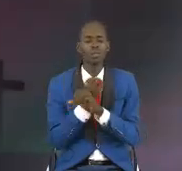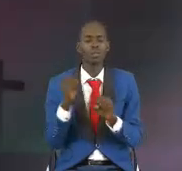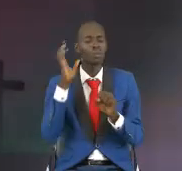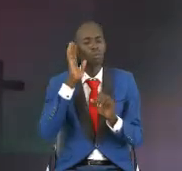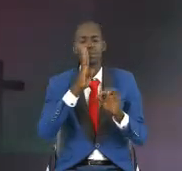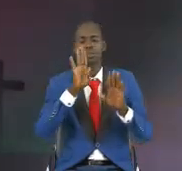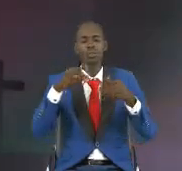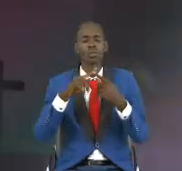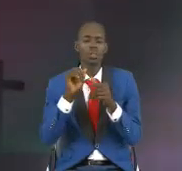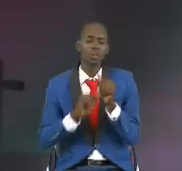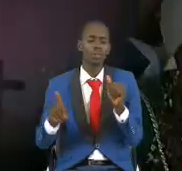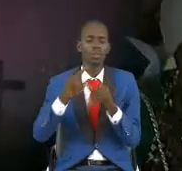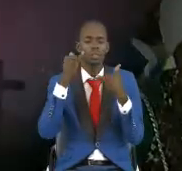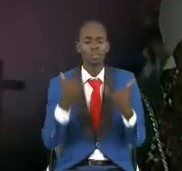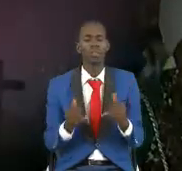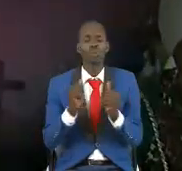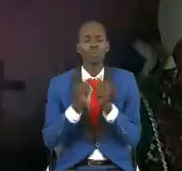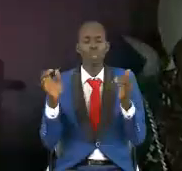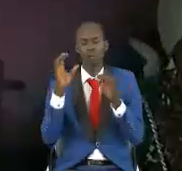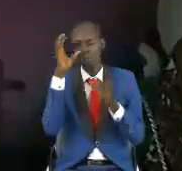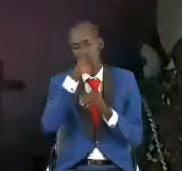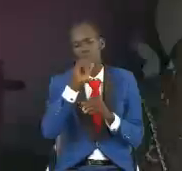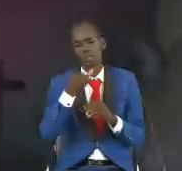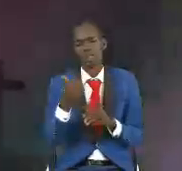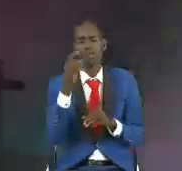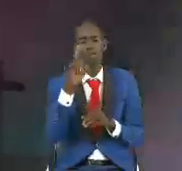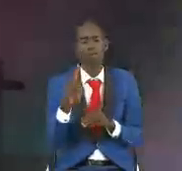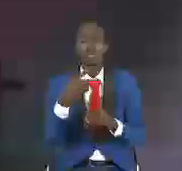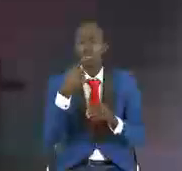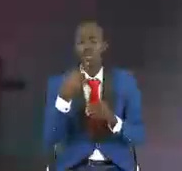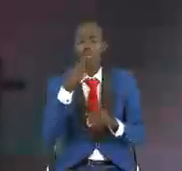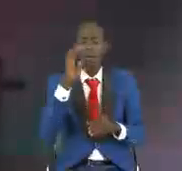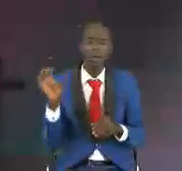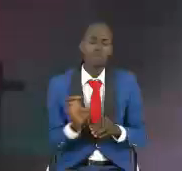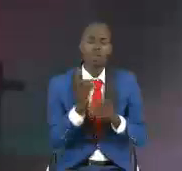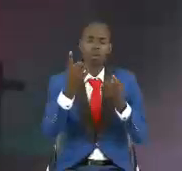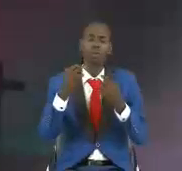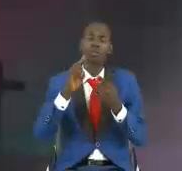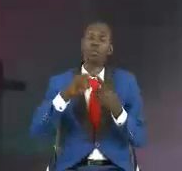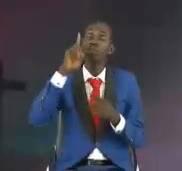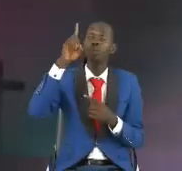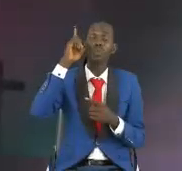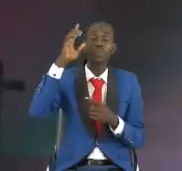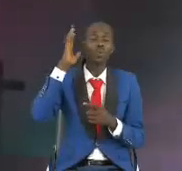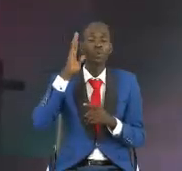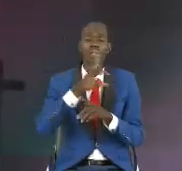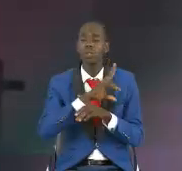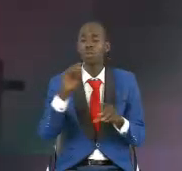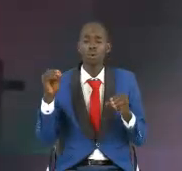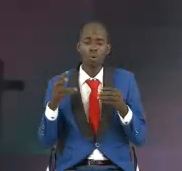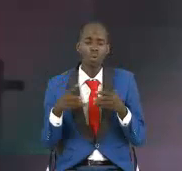without exception. You said, whosoever comes to you, you will in no wise, for